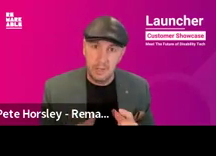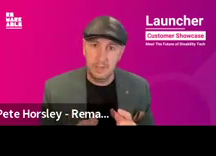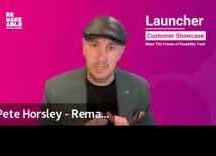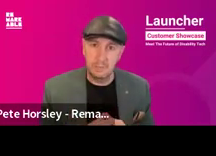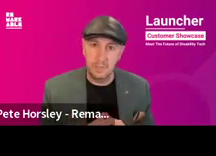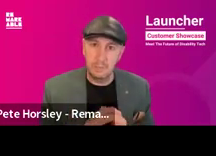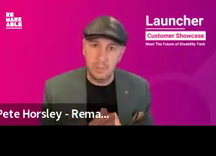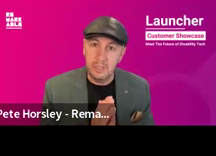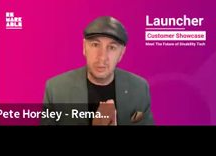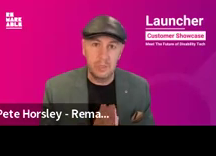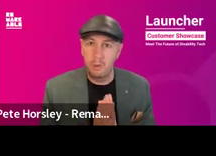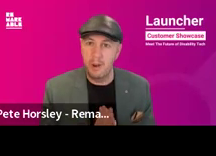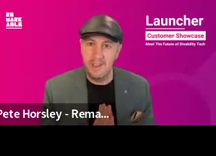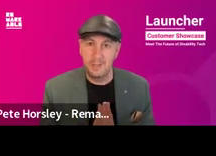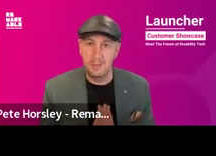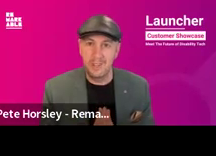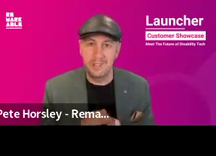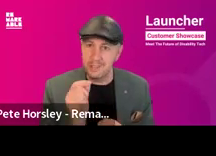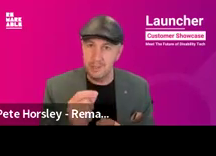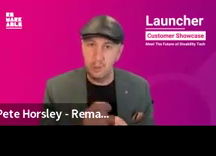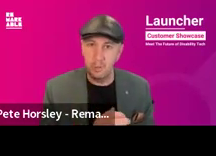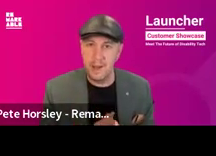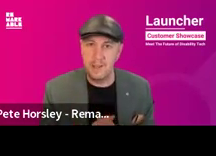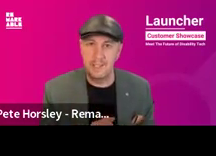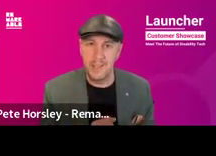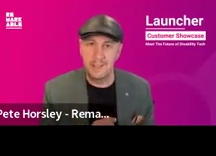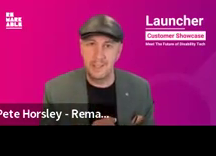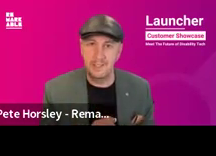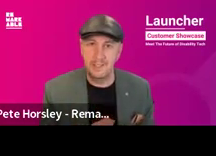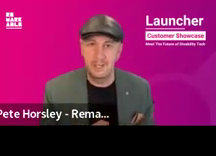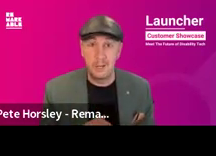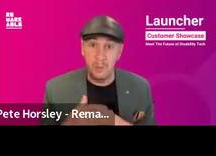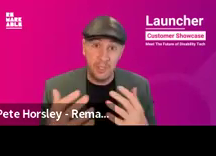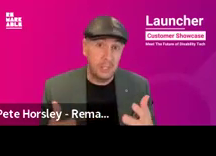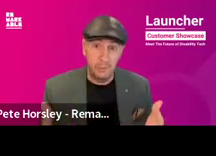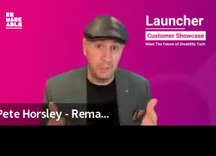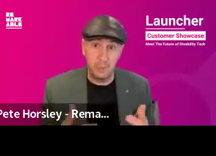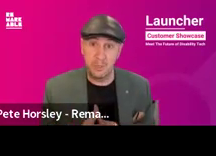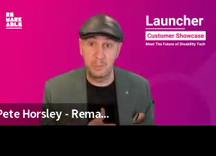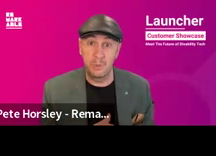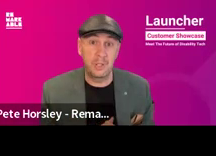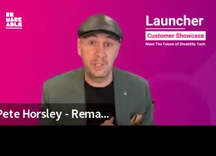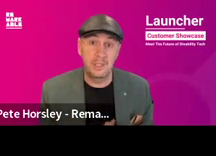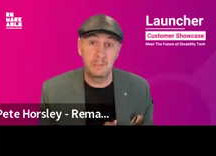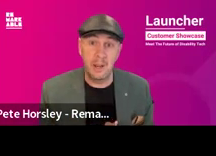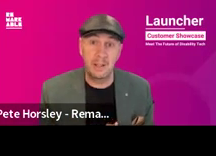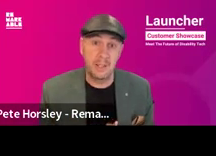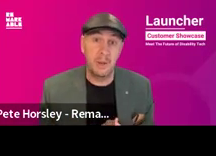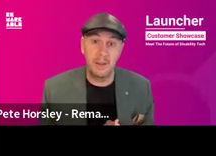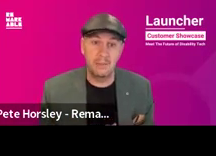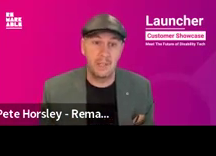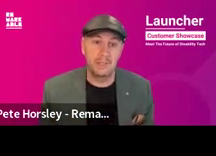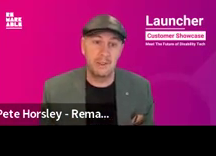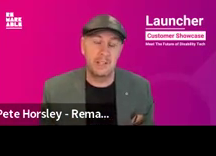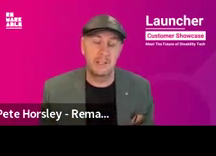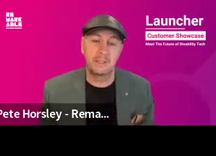growing market, and we're really, really proud to play just a small part in that. And we thank you for your support as